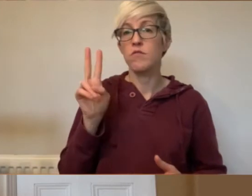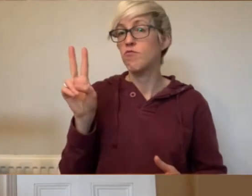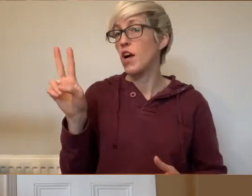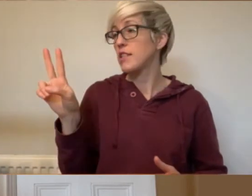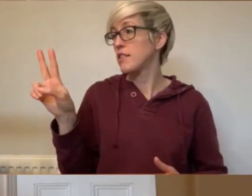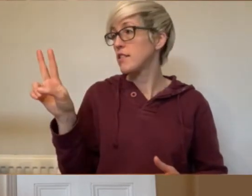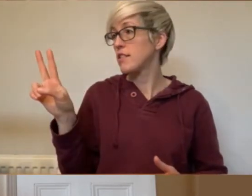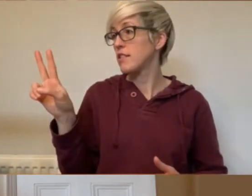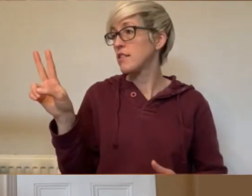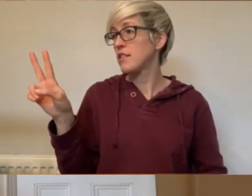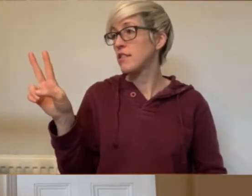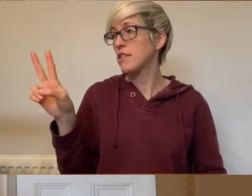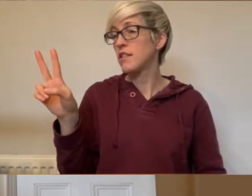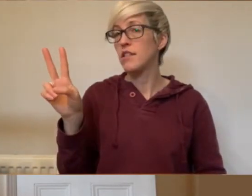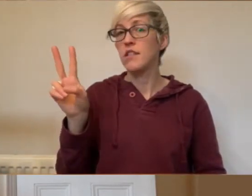left.